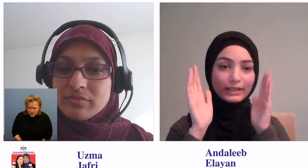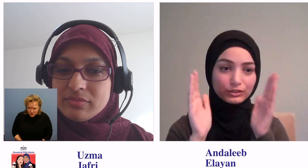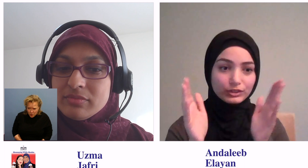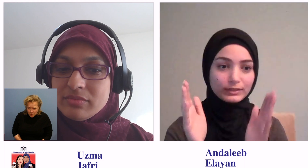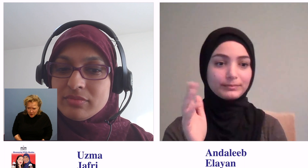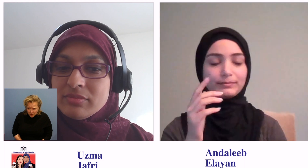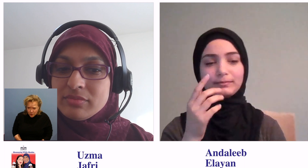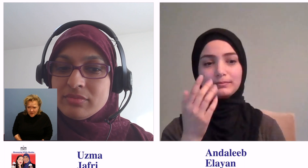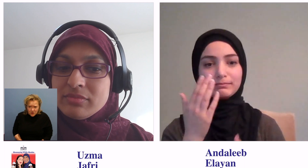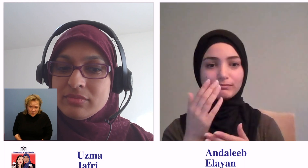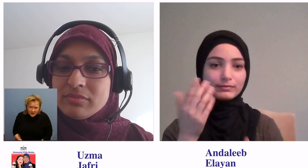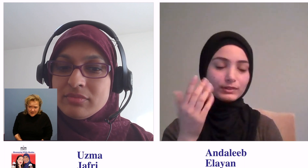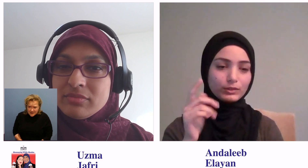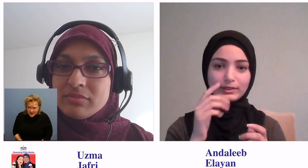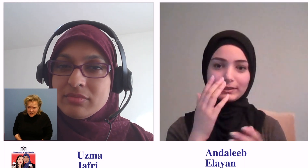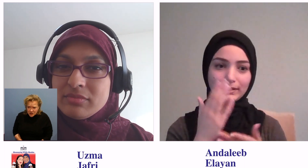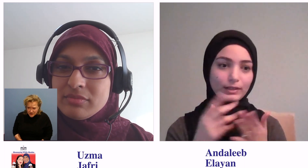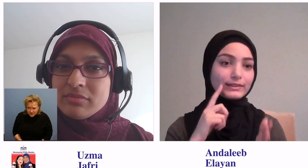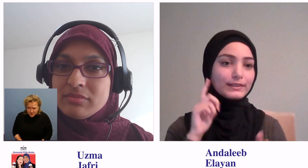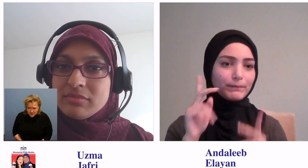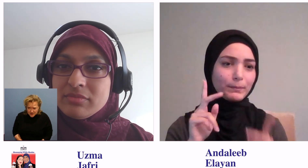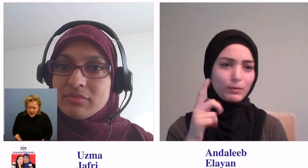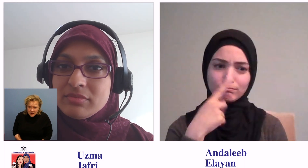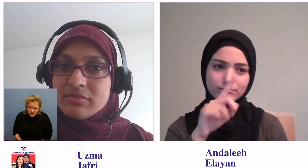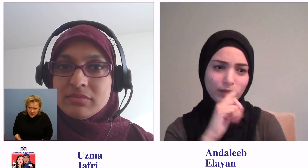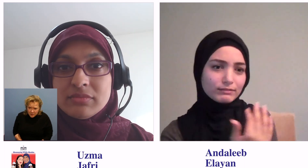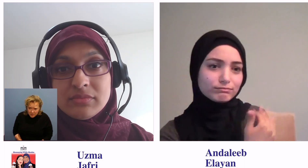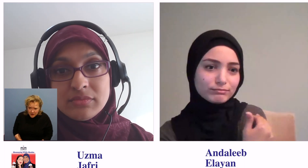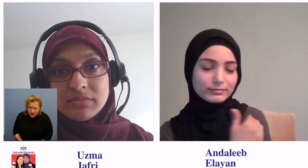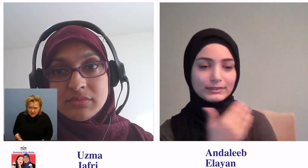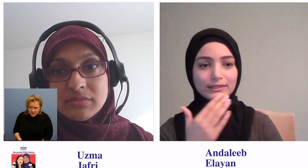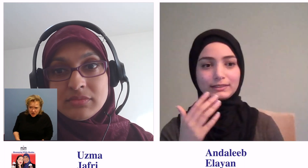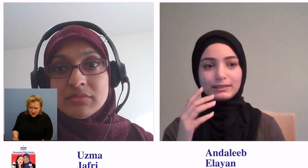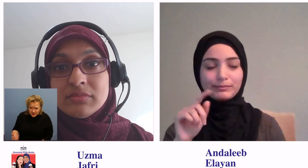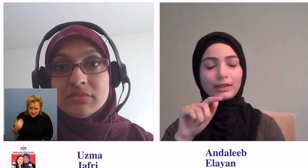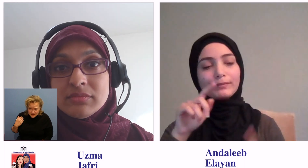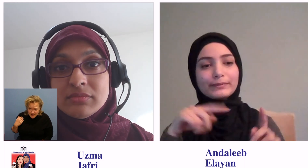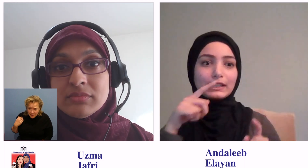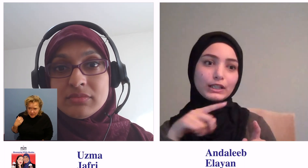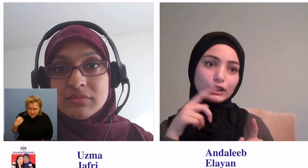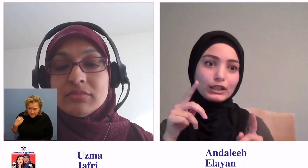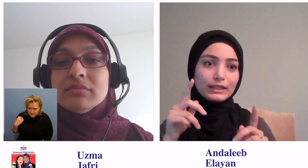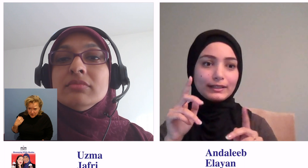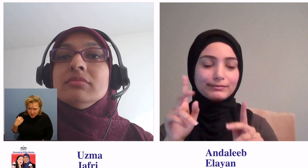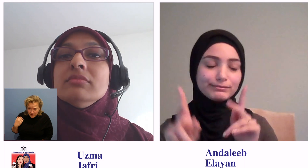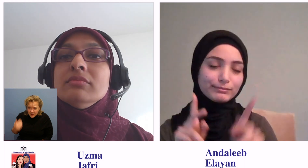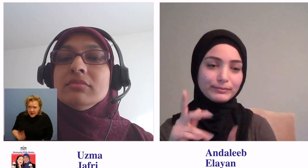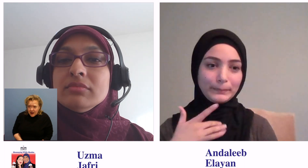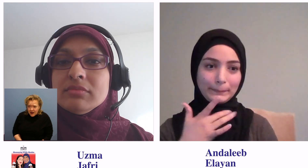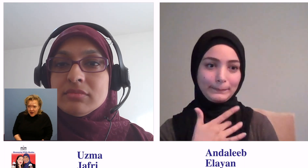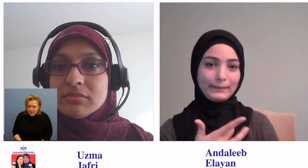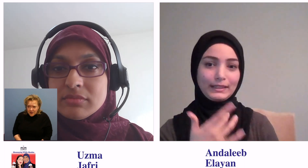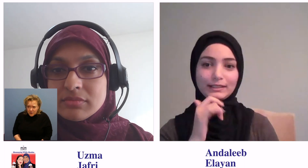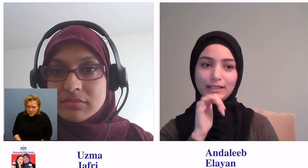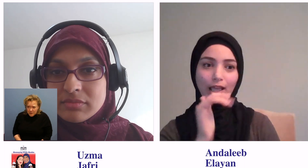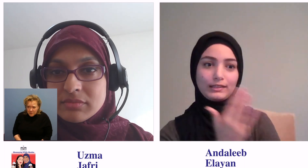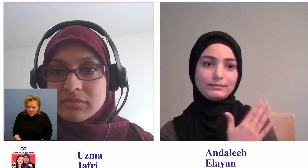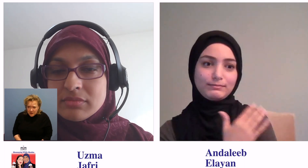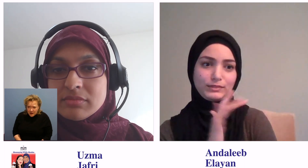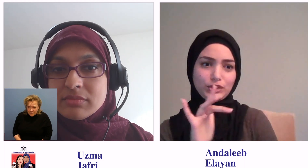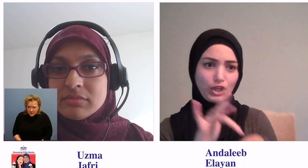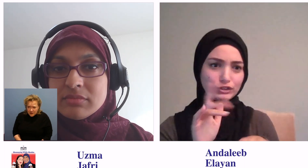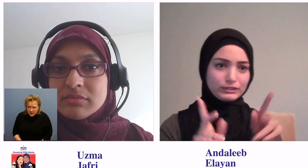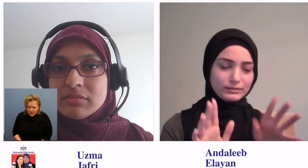people maybe don't know about the way that you get the attention of a deaf person, come up behind them and gently tap them, you know, um, hearing